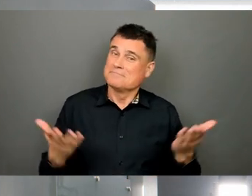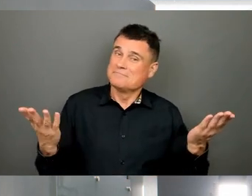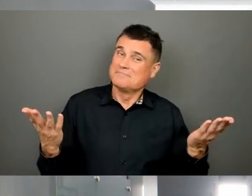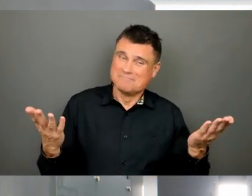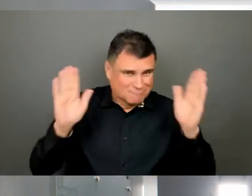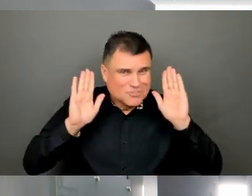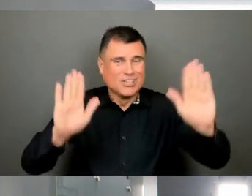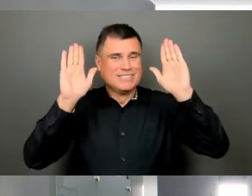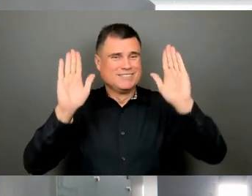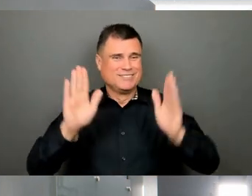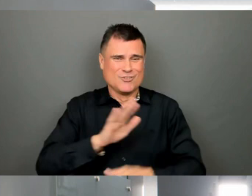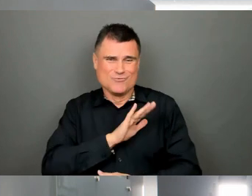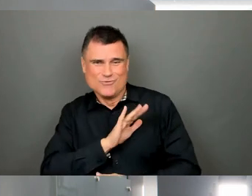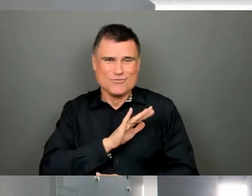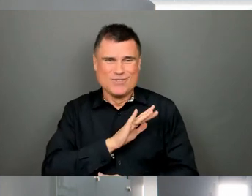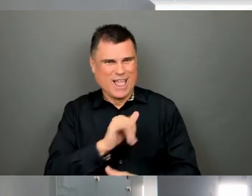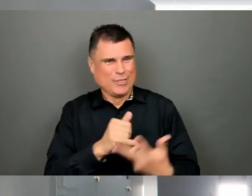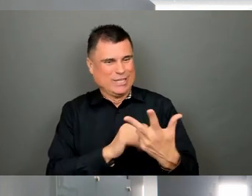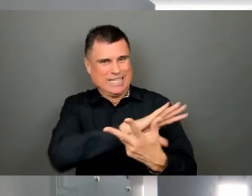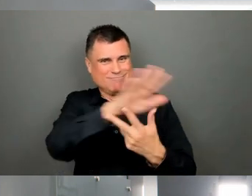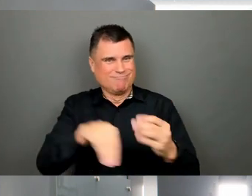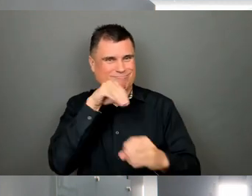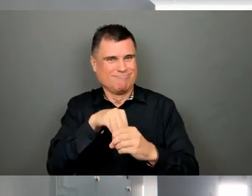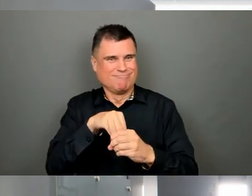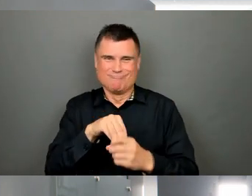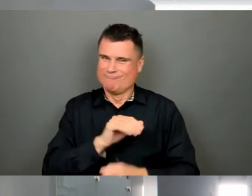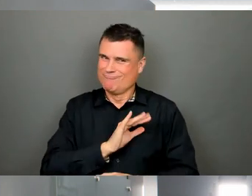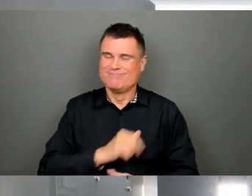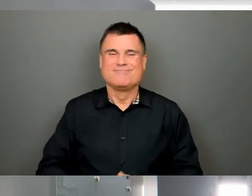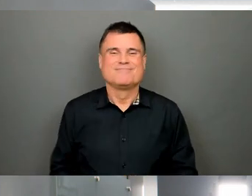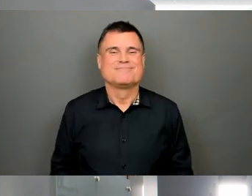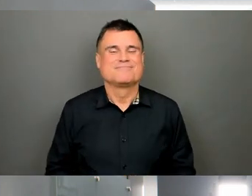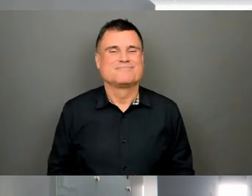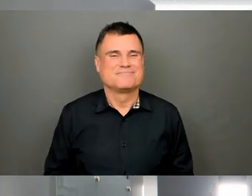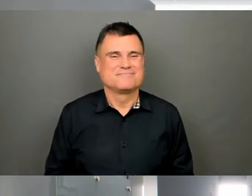Smurf. Nice. All right, that was all 3. Hope you had fun.